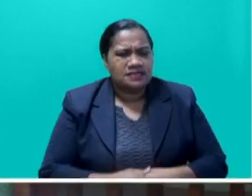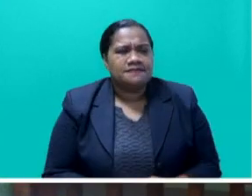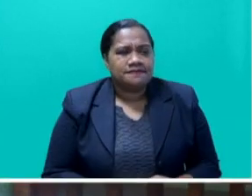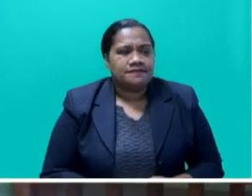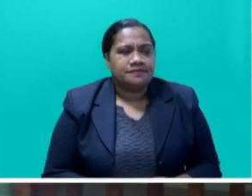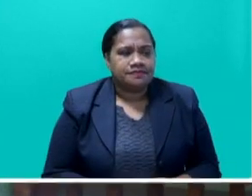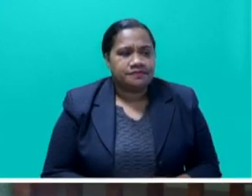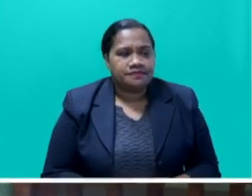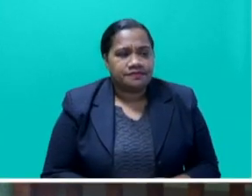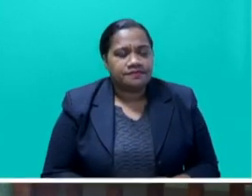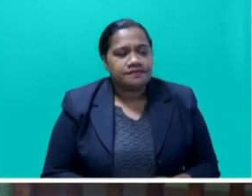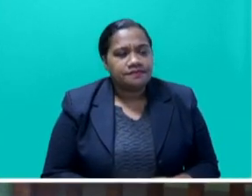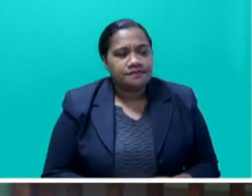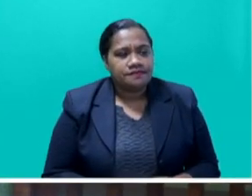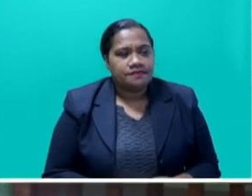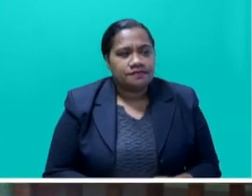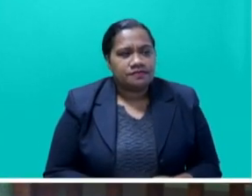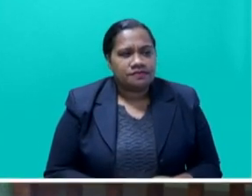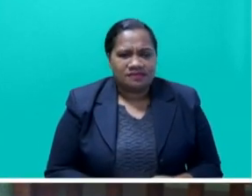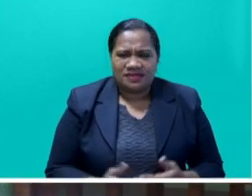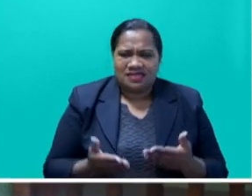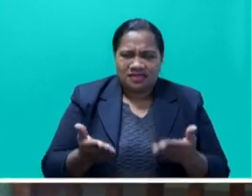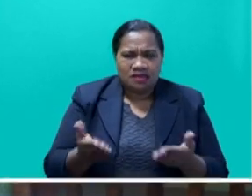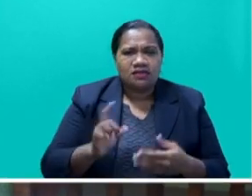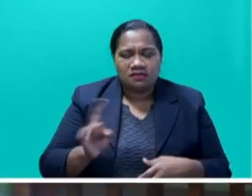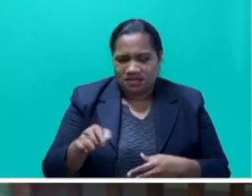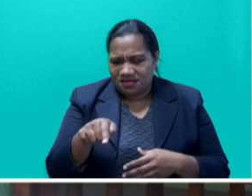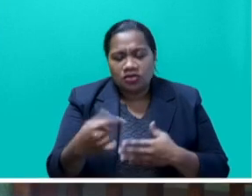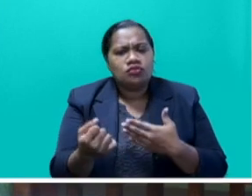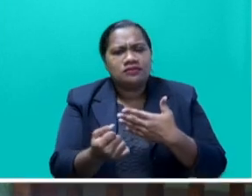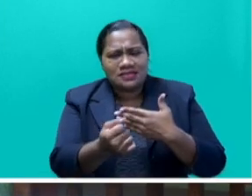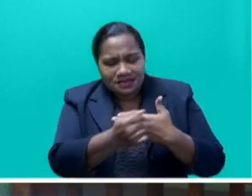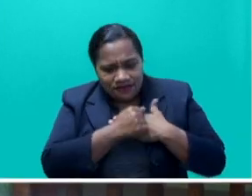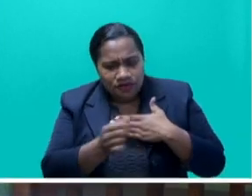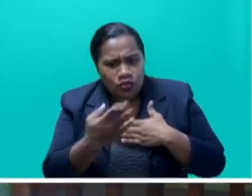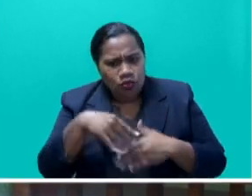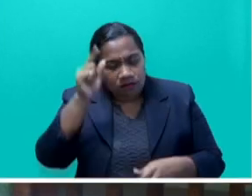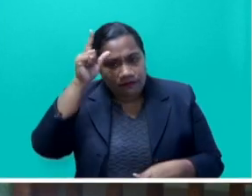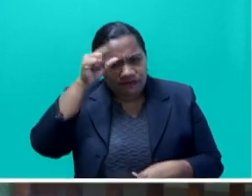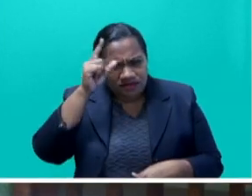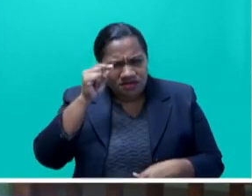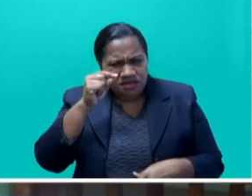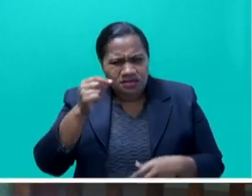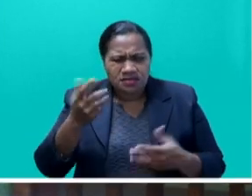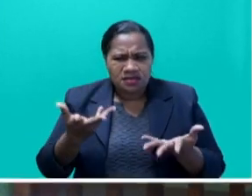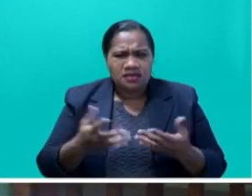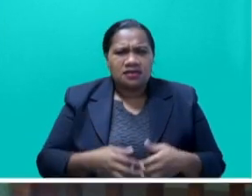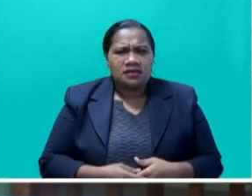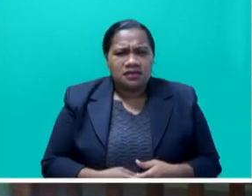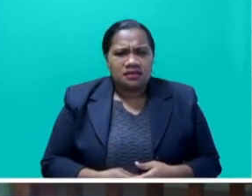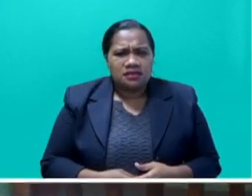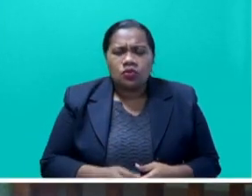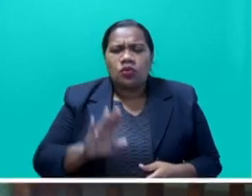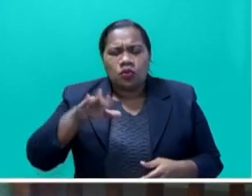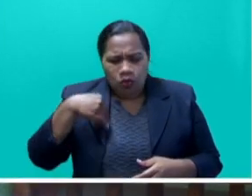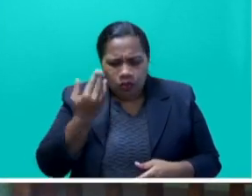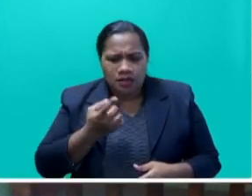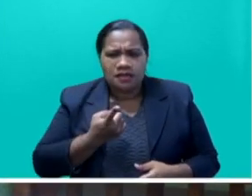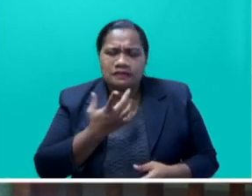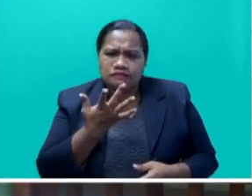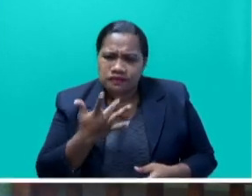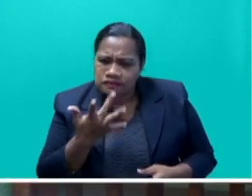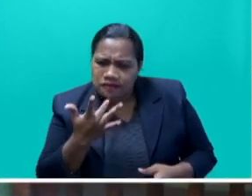critical prerequisite to safeguarding all Fijians. This has been exacerbated by lies and propaganda brought